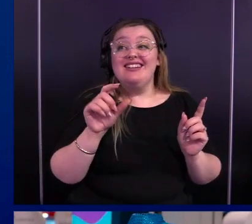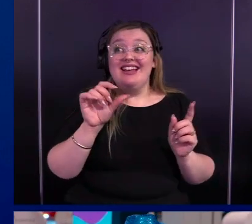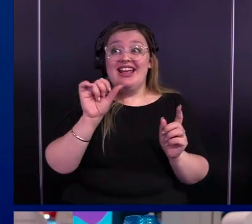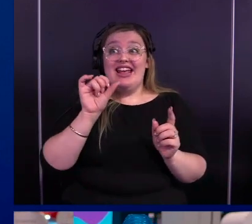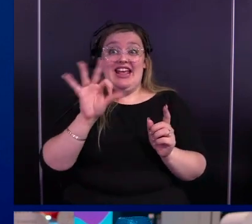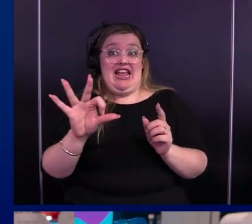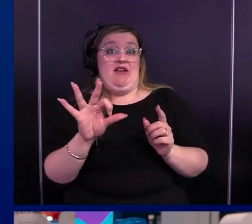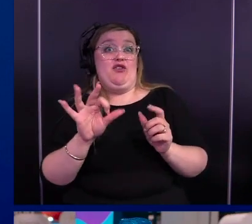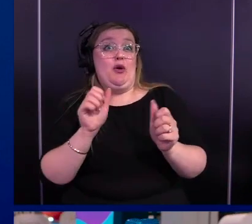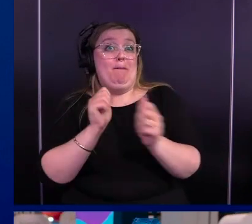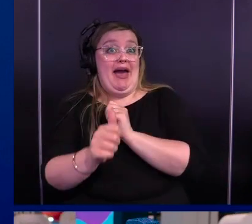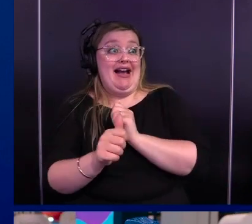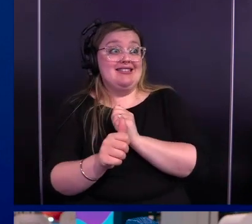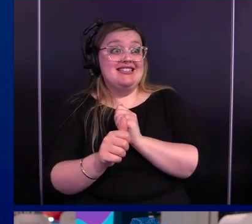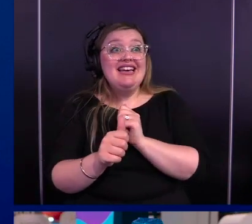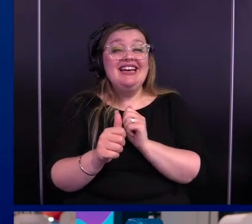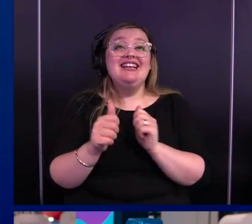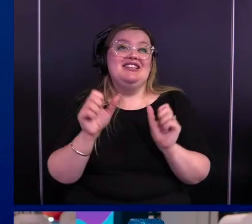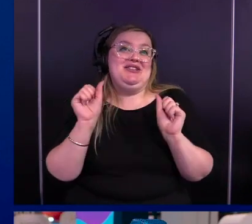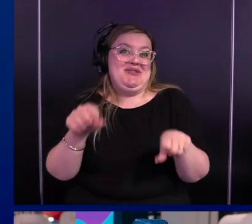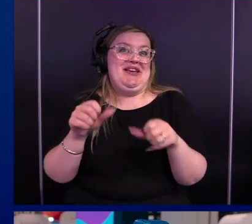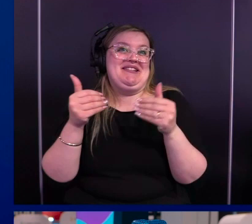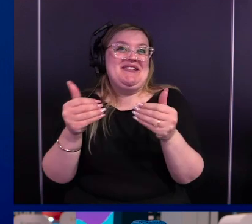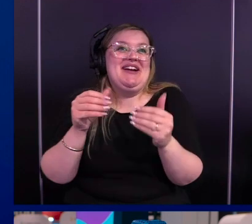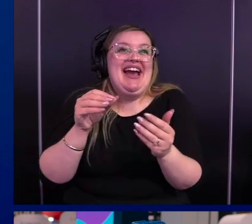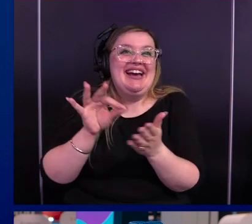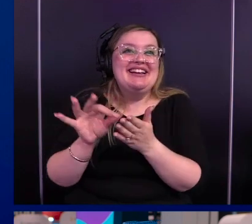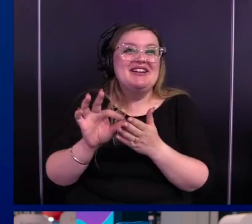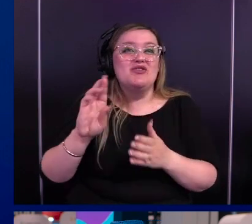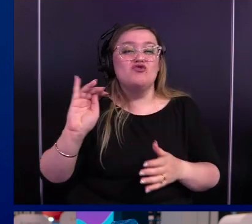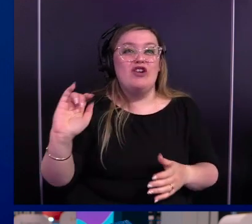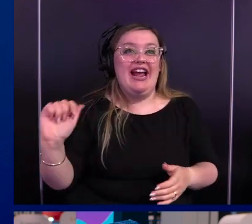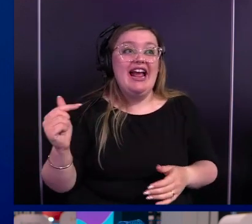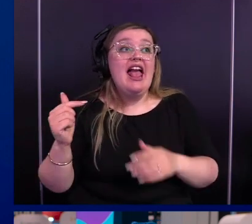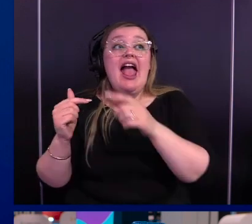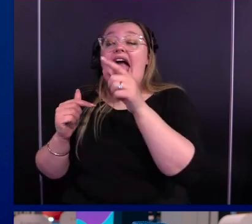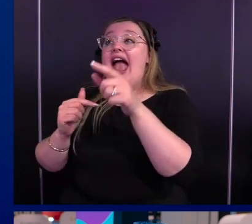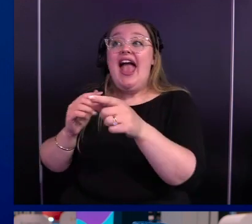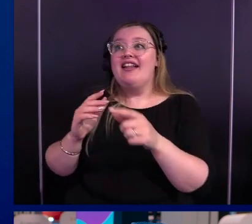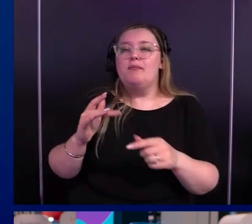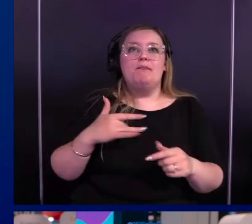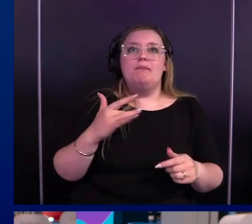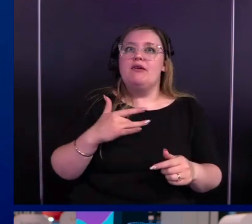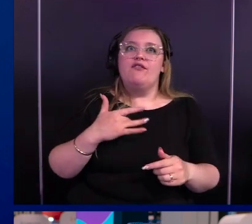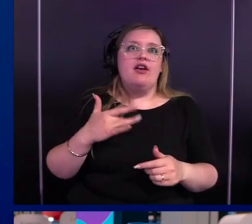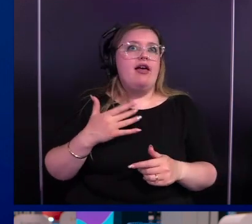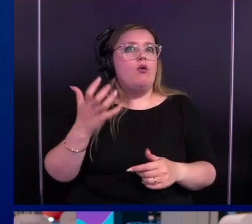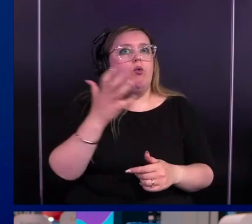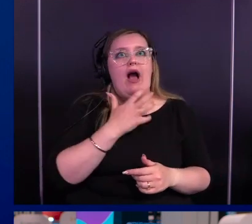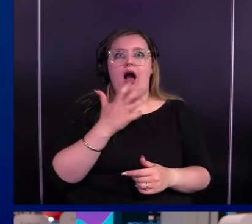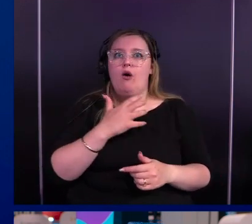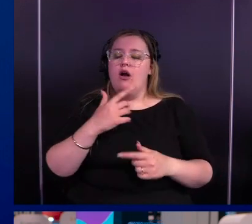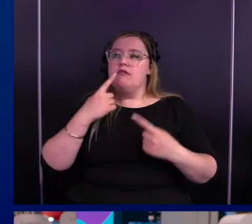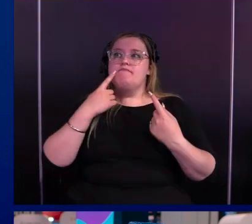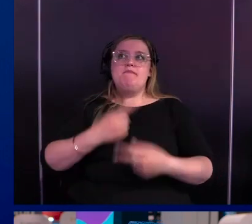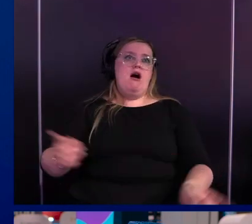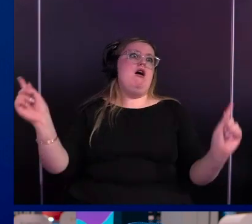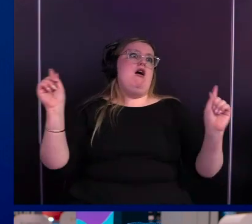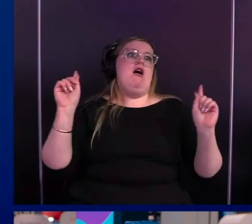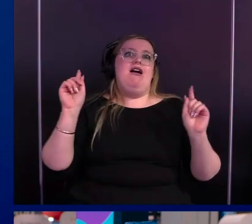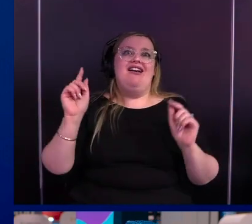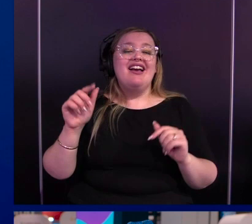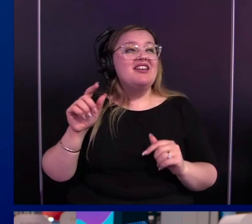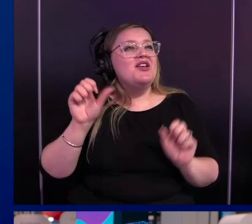it, you accomplished something. Yeah. You're like, this was it is a life experience. It's a grinder. Like, but they can also do like free form text and say like, this was so challenging, was so